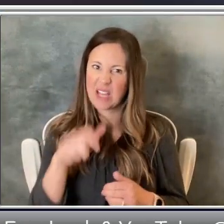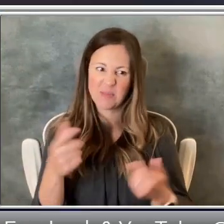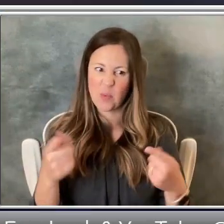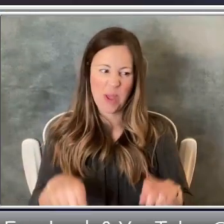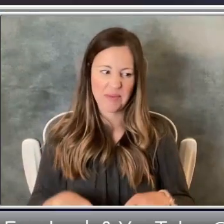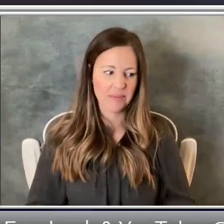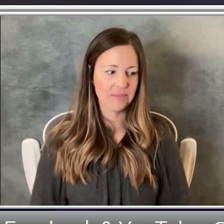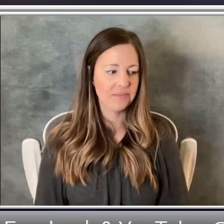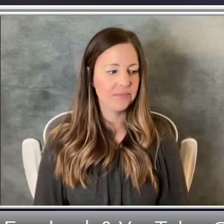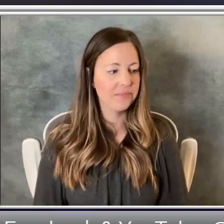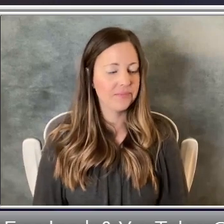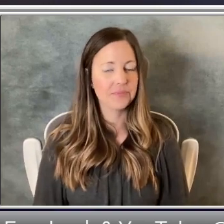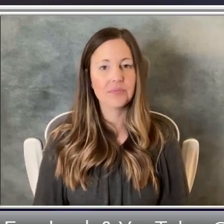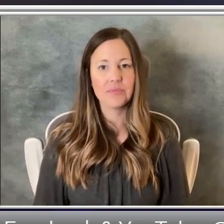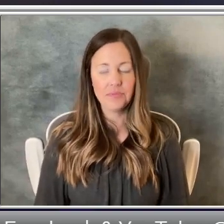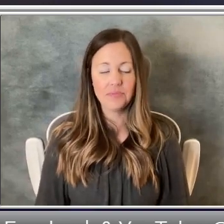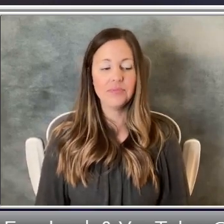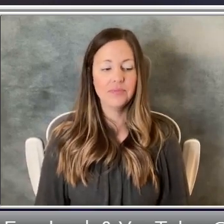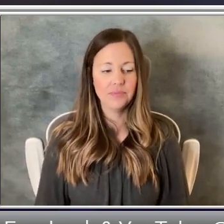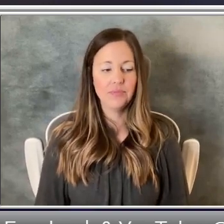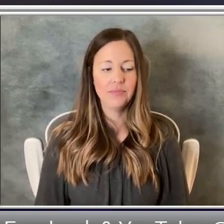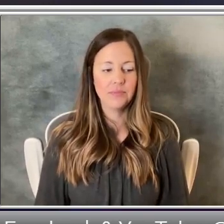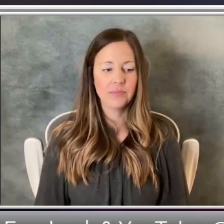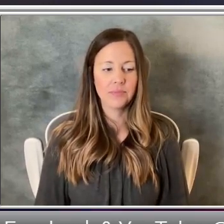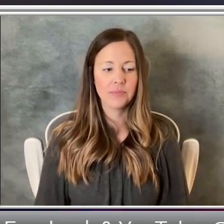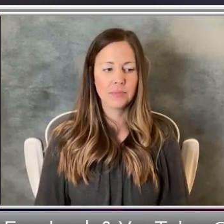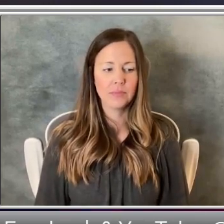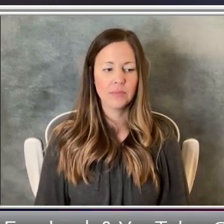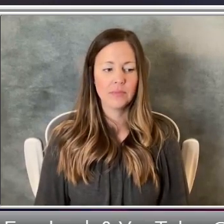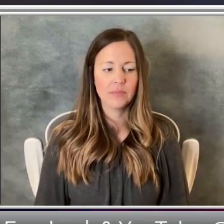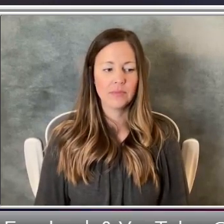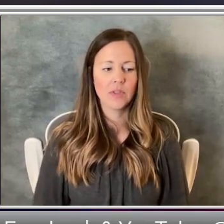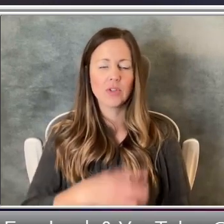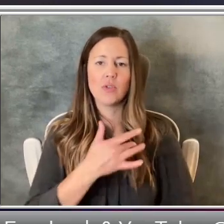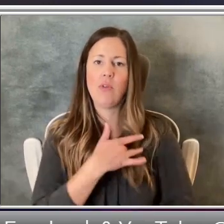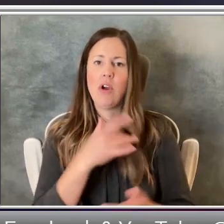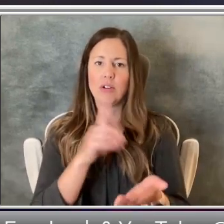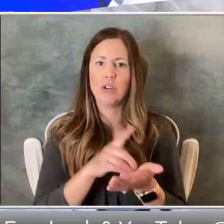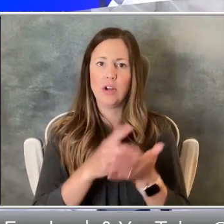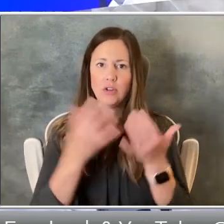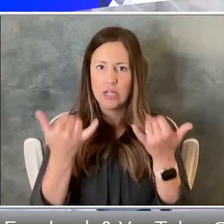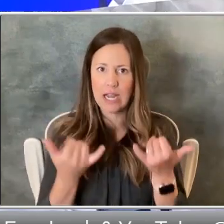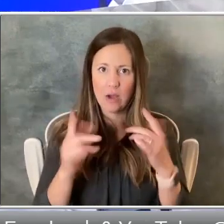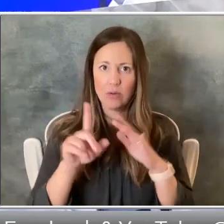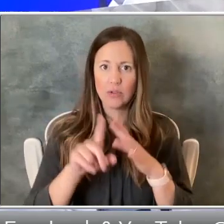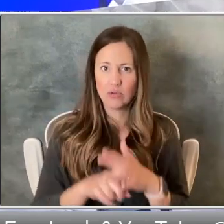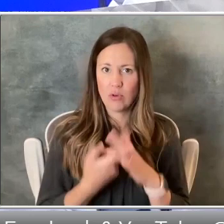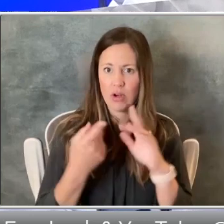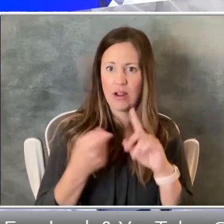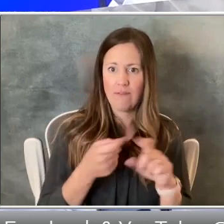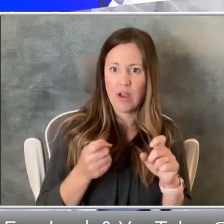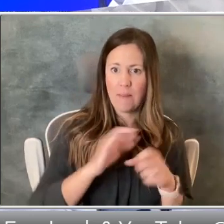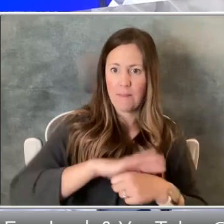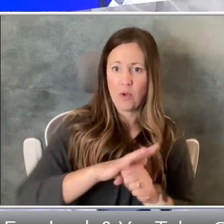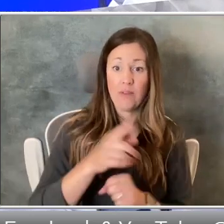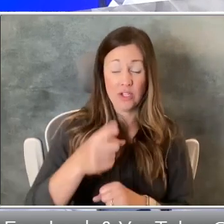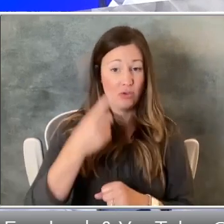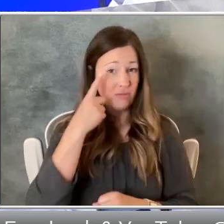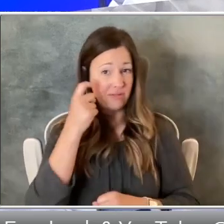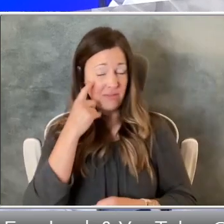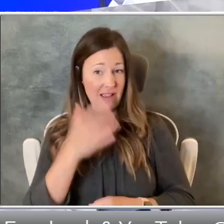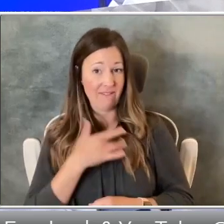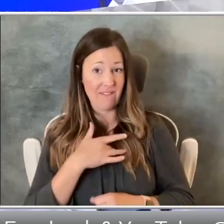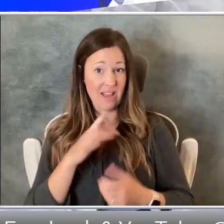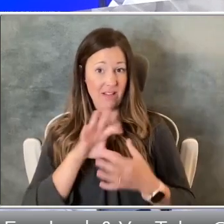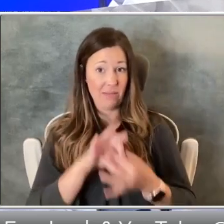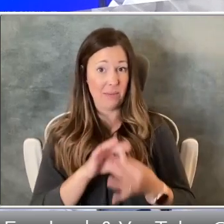So as a cardiologist, Dr. Sheldon, now that we're 3.5 years from the start of the pandemic, do you suspect it is COVID